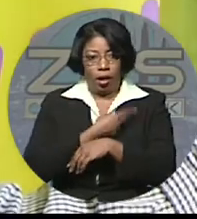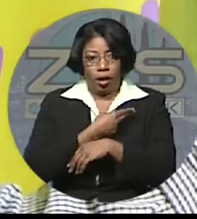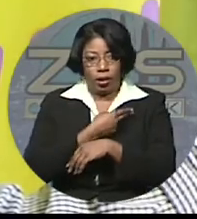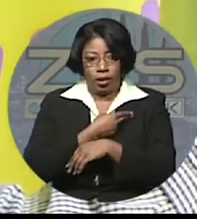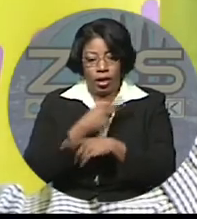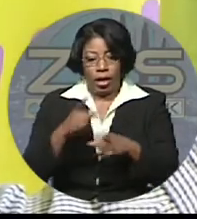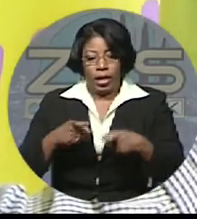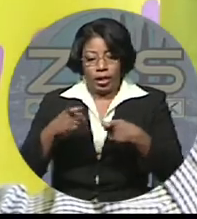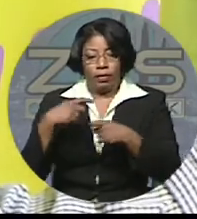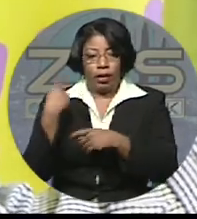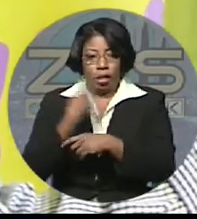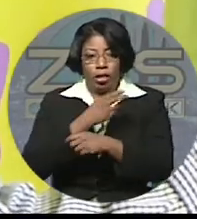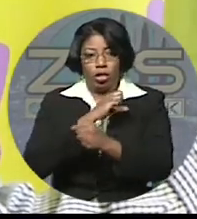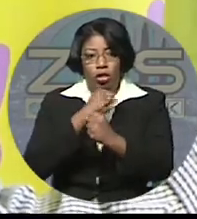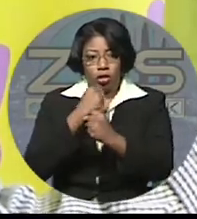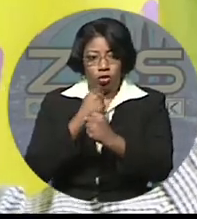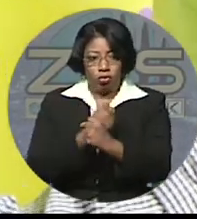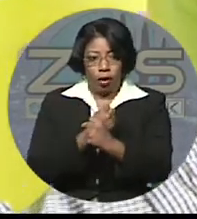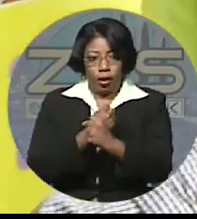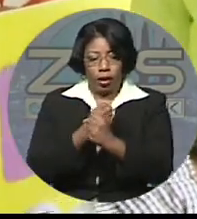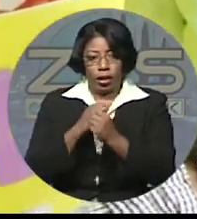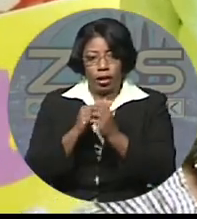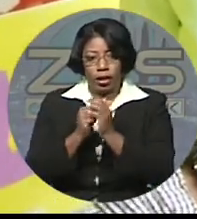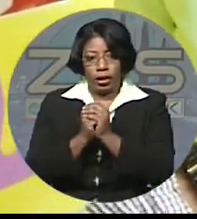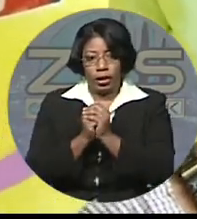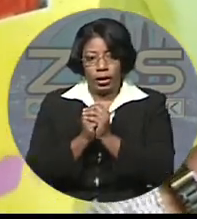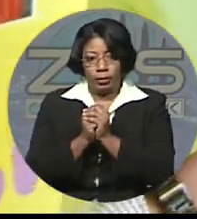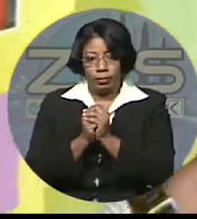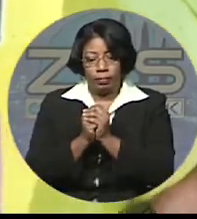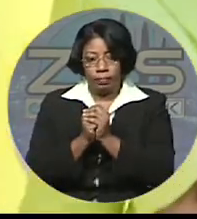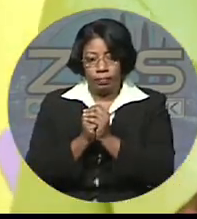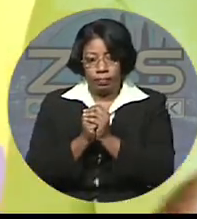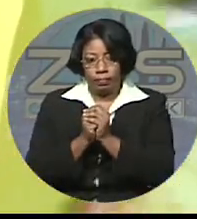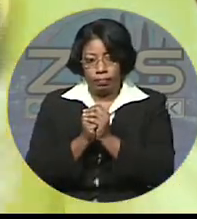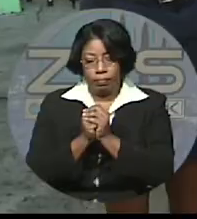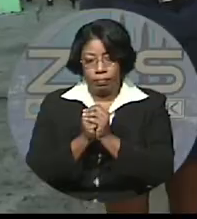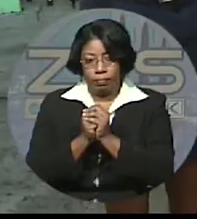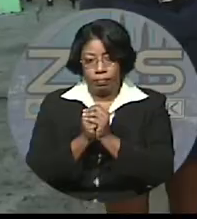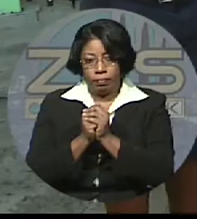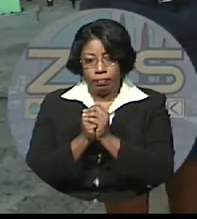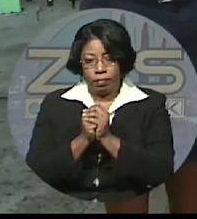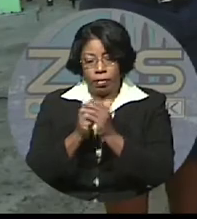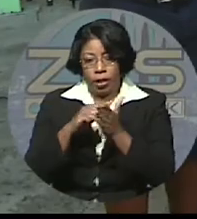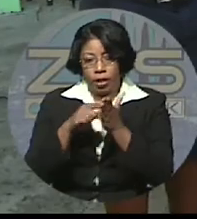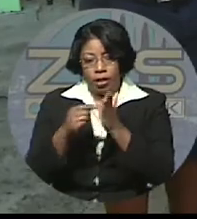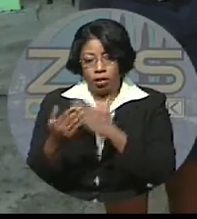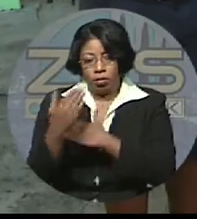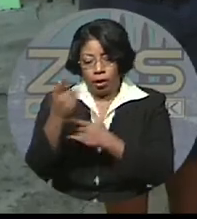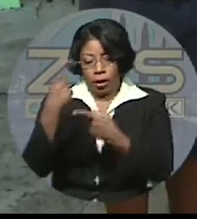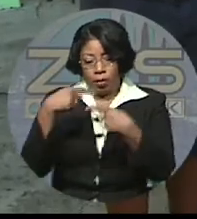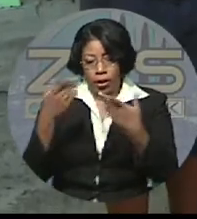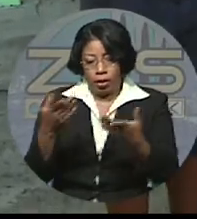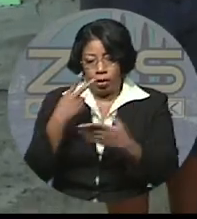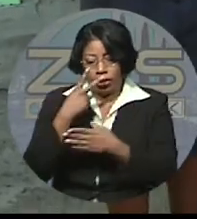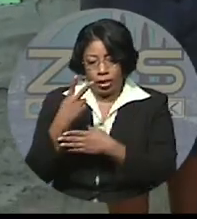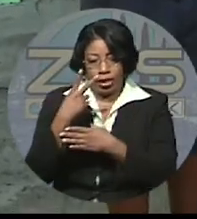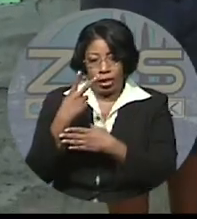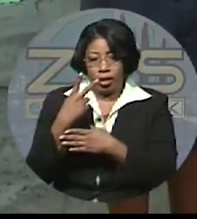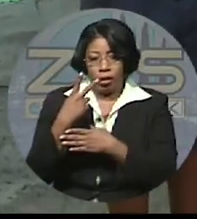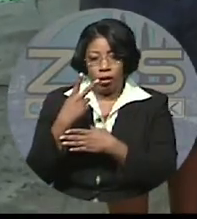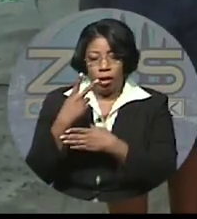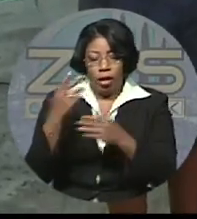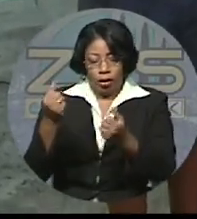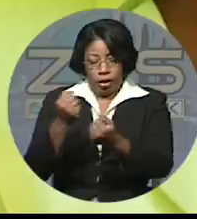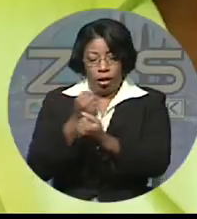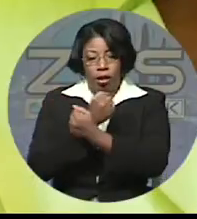strength. You know, when Jesus in the vessel, we smile at the storm. This morning, coming here and seeing the emotions and the love